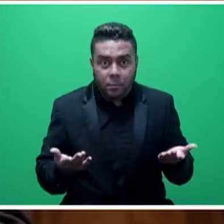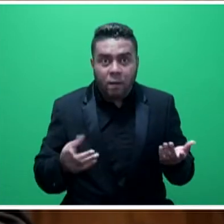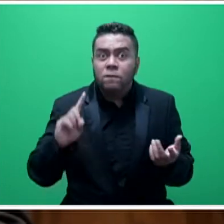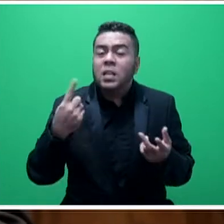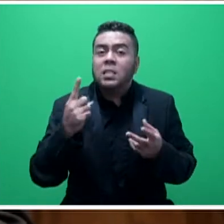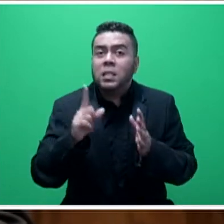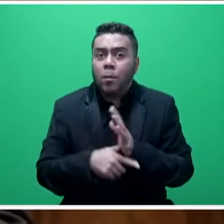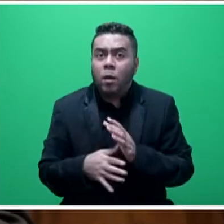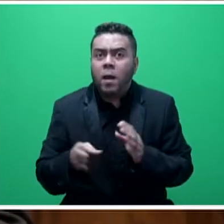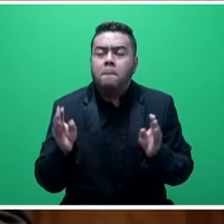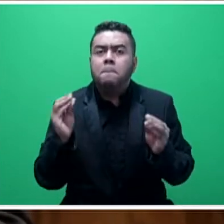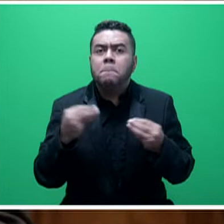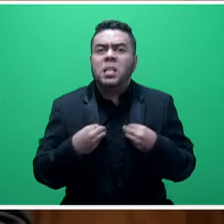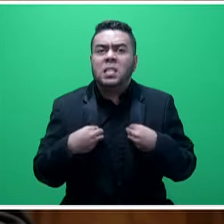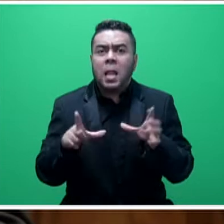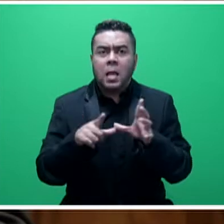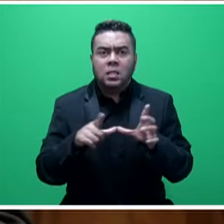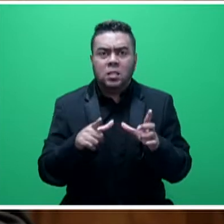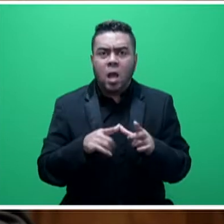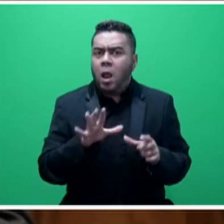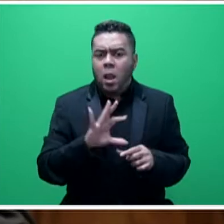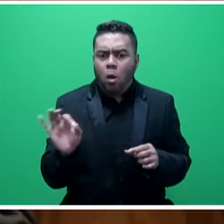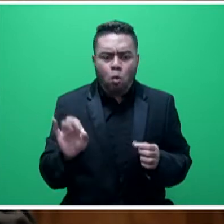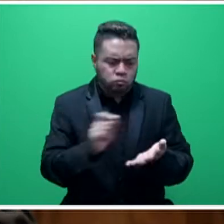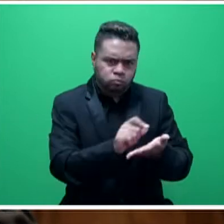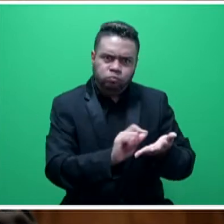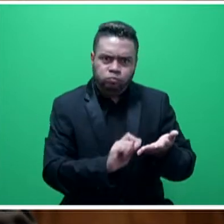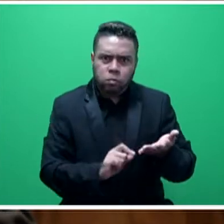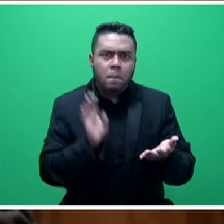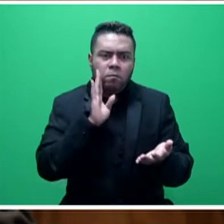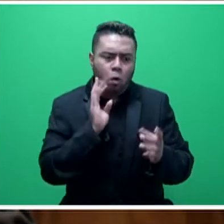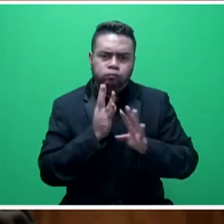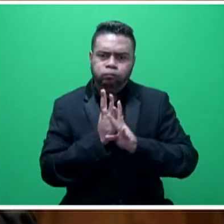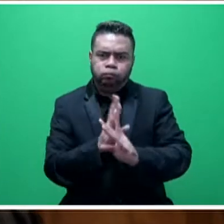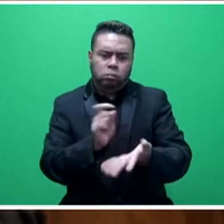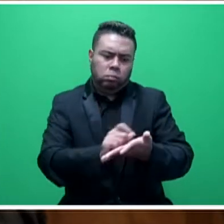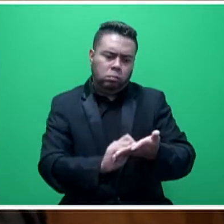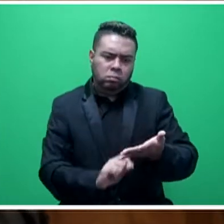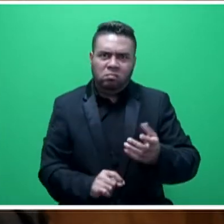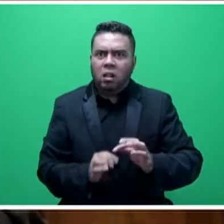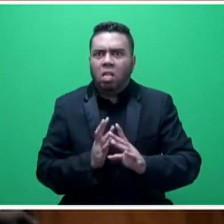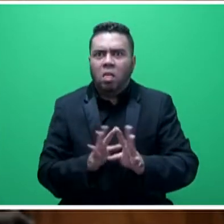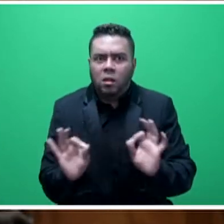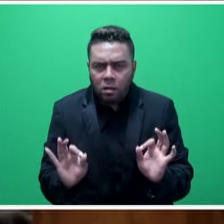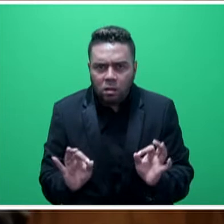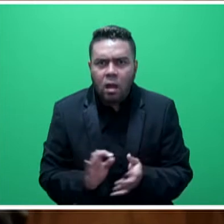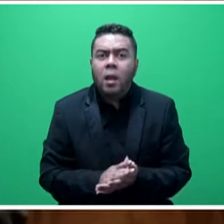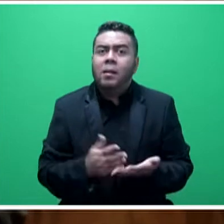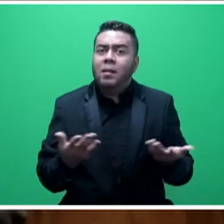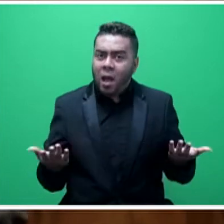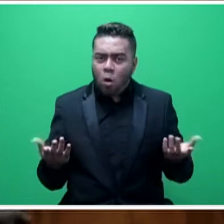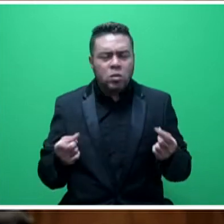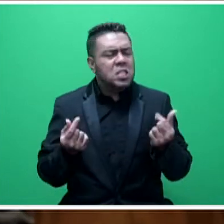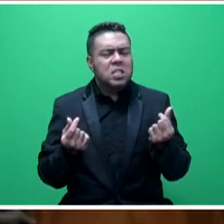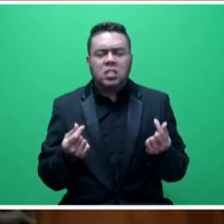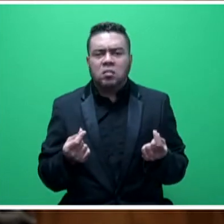2020, all that a fresh Fijian entrepreneur seeking to start their business will need to do is going to be completely an easy task: